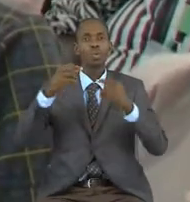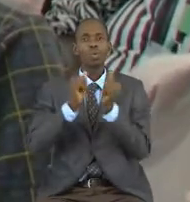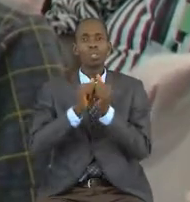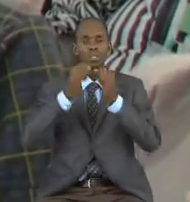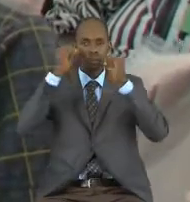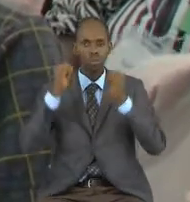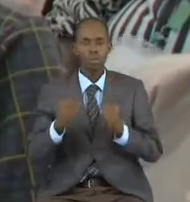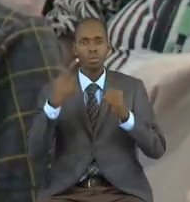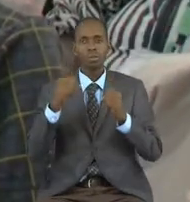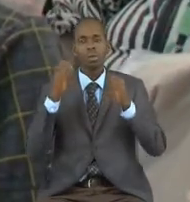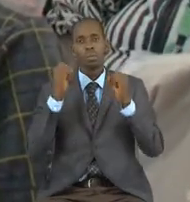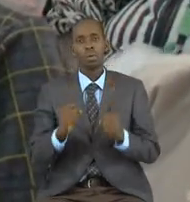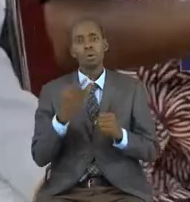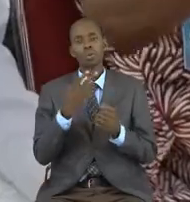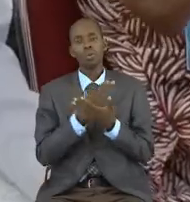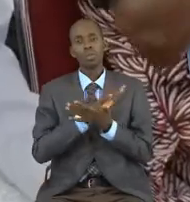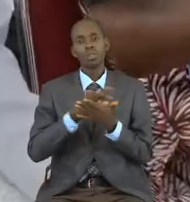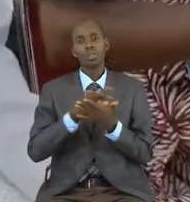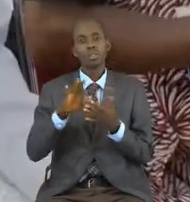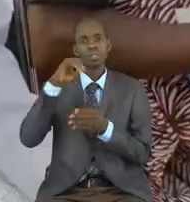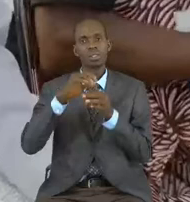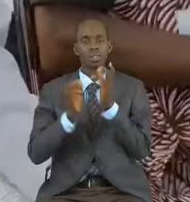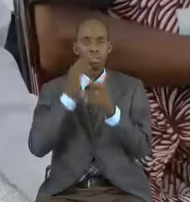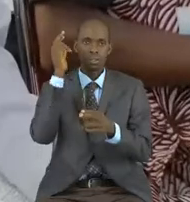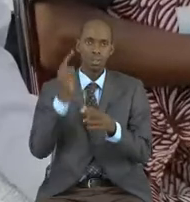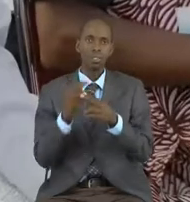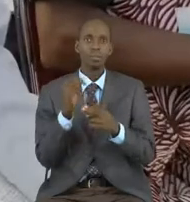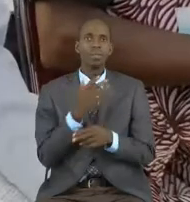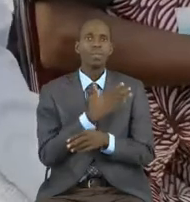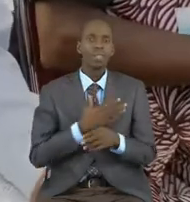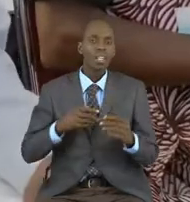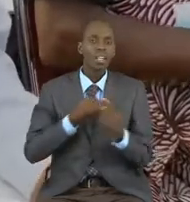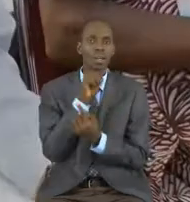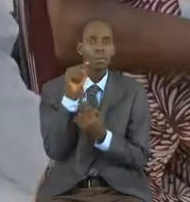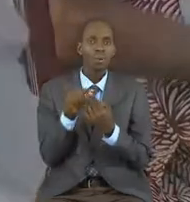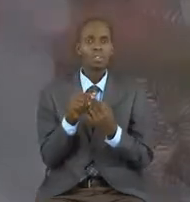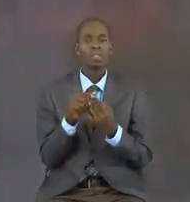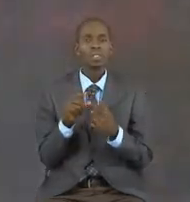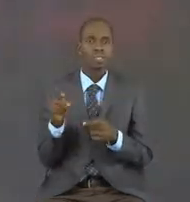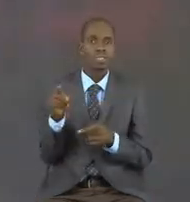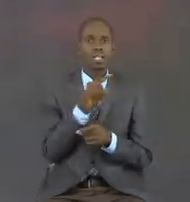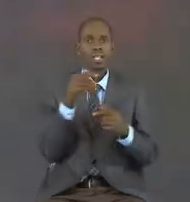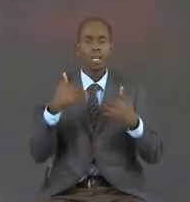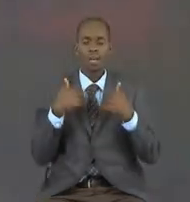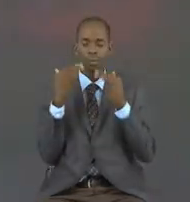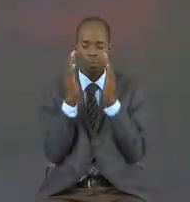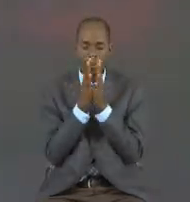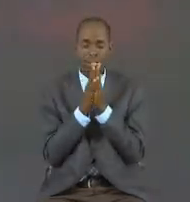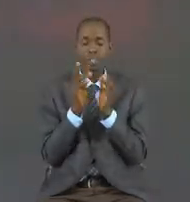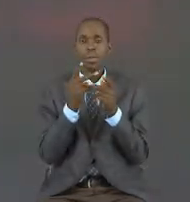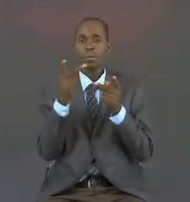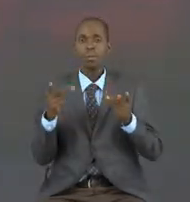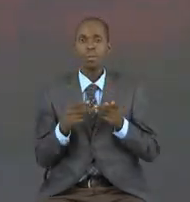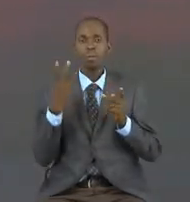Holy Ghost in Jesus' name. And when they had prayed, the place was